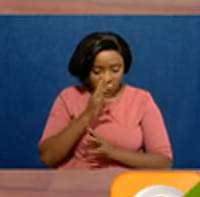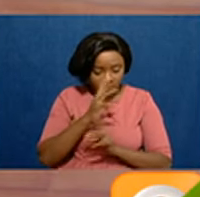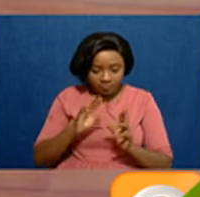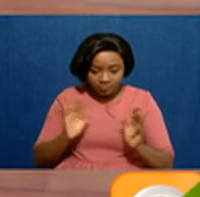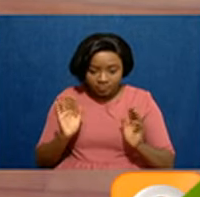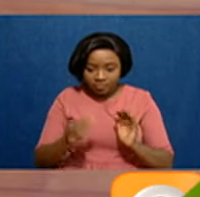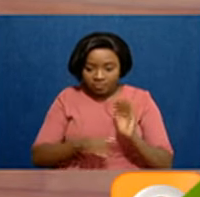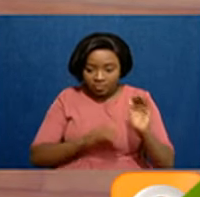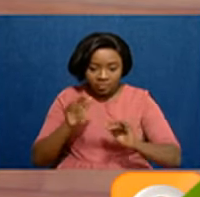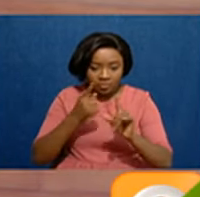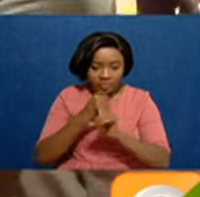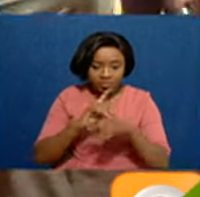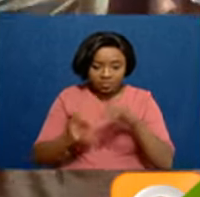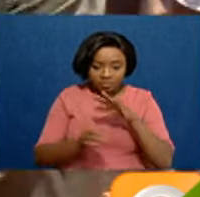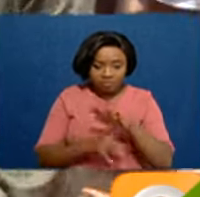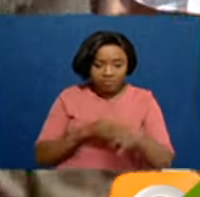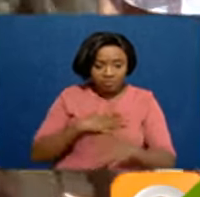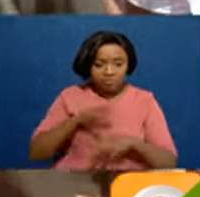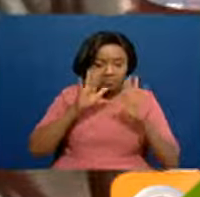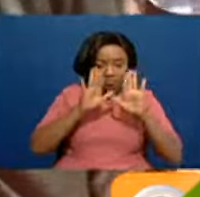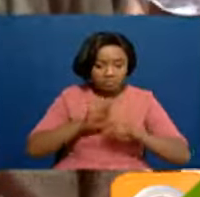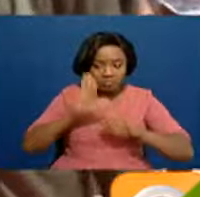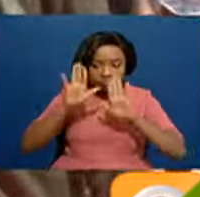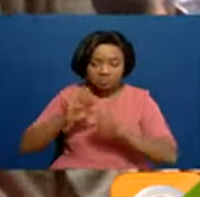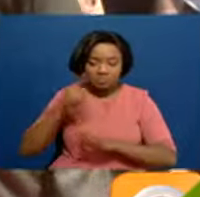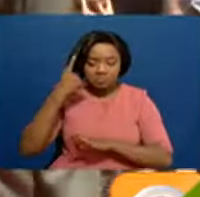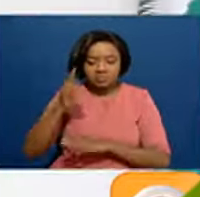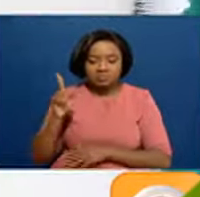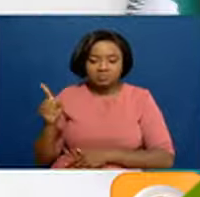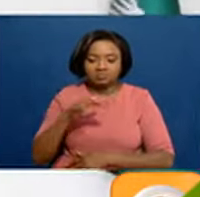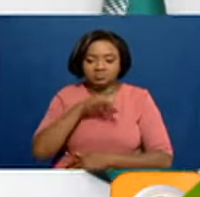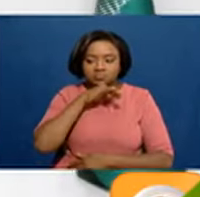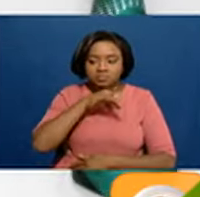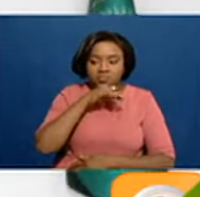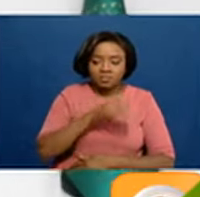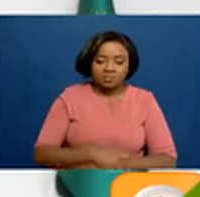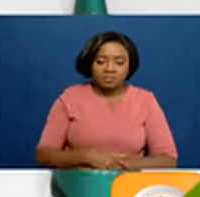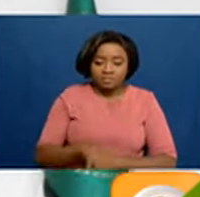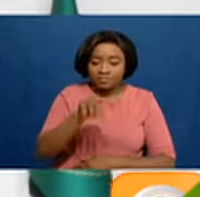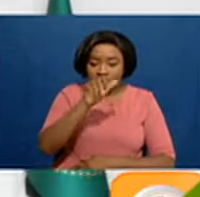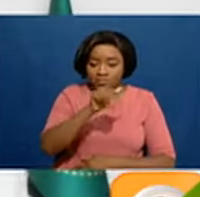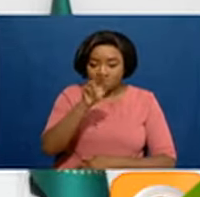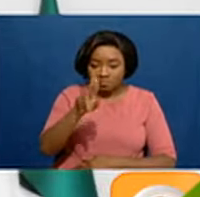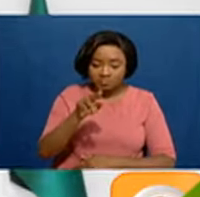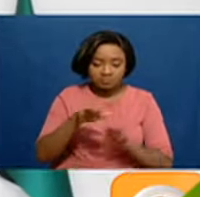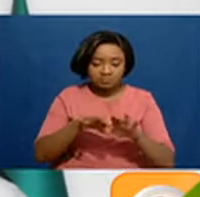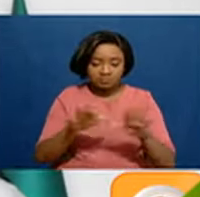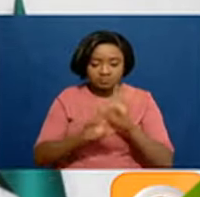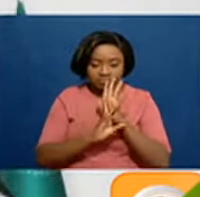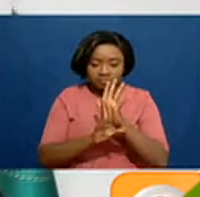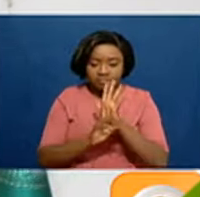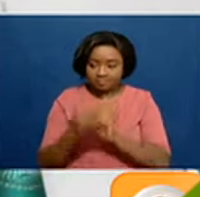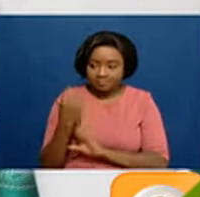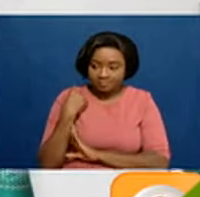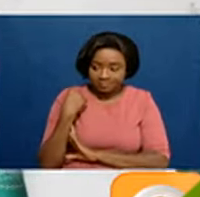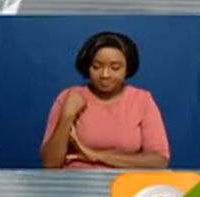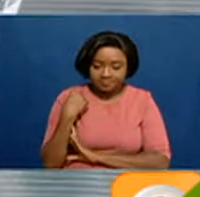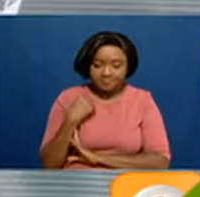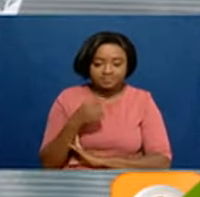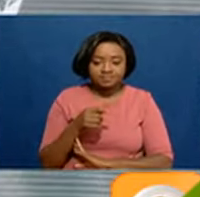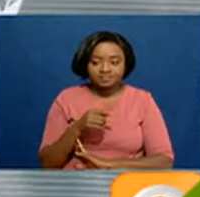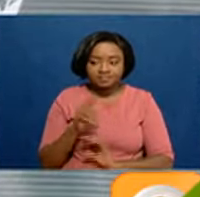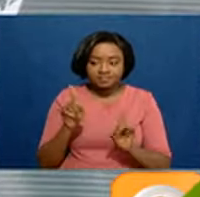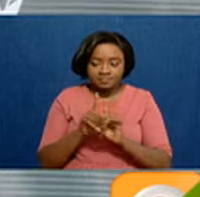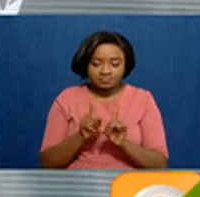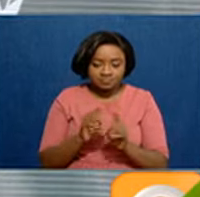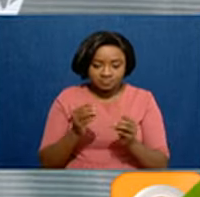in his government to run campaigns on behalf of Odinga. The AU permanent representatives yesterday cleared hurdles